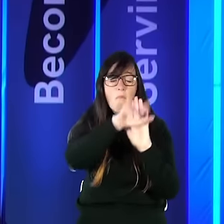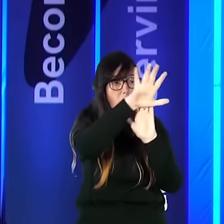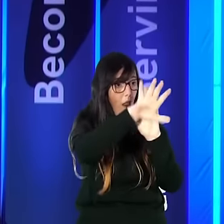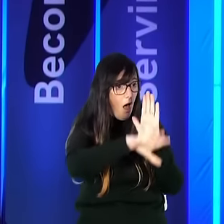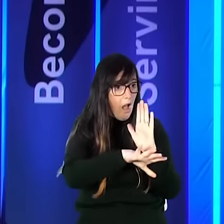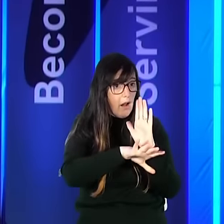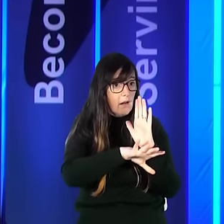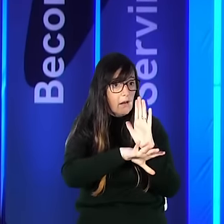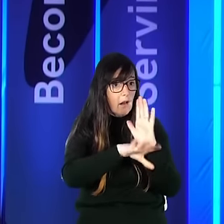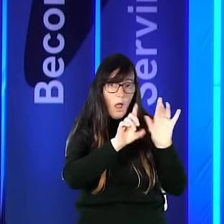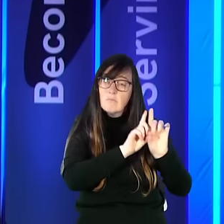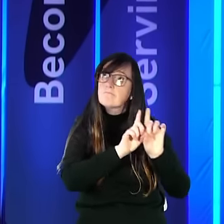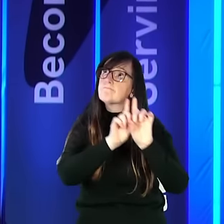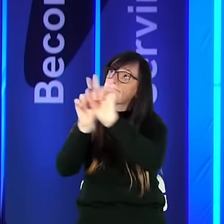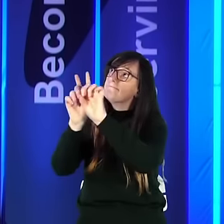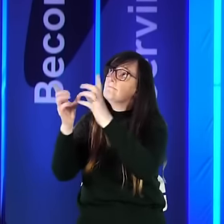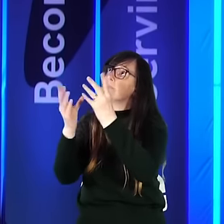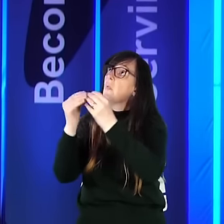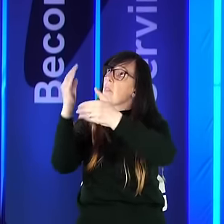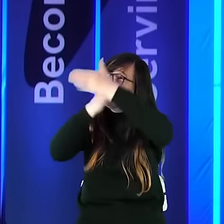us.